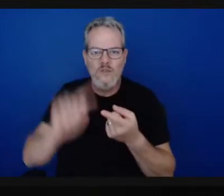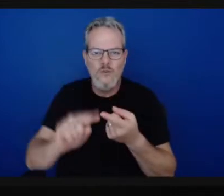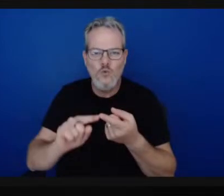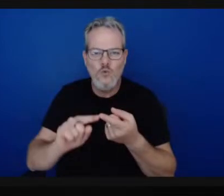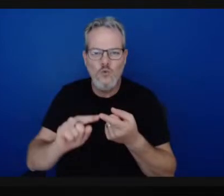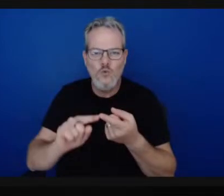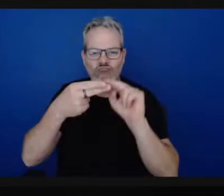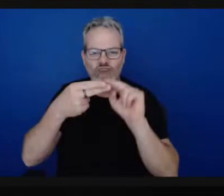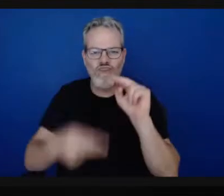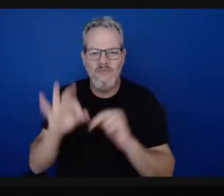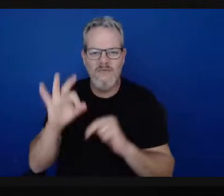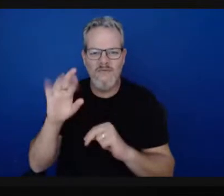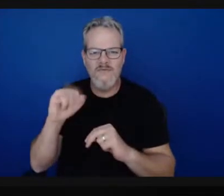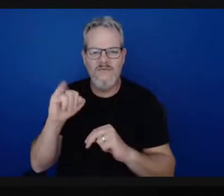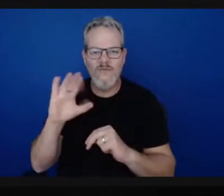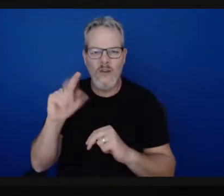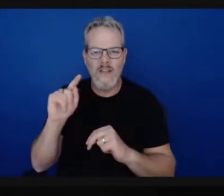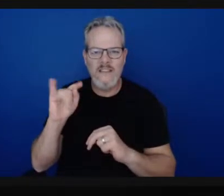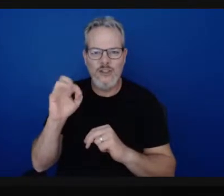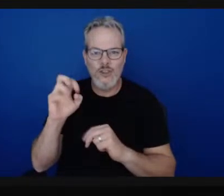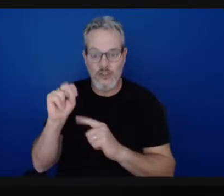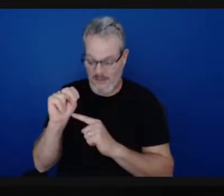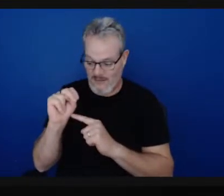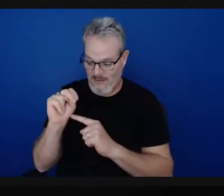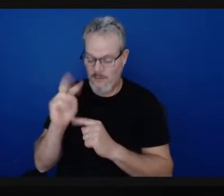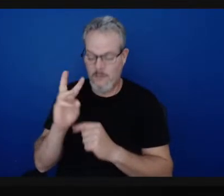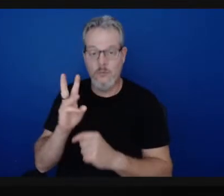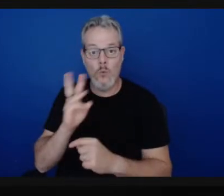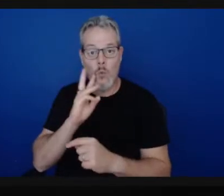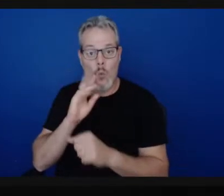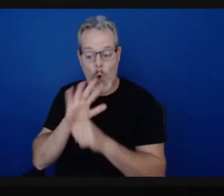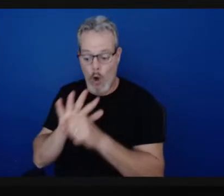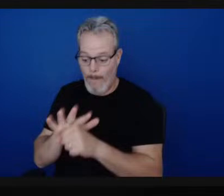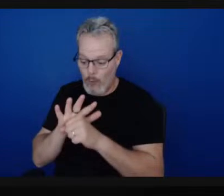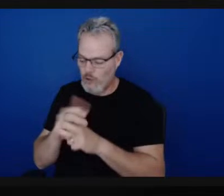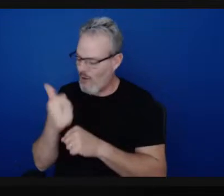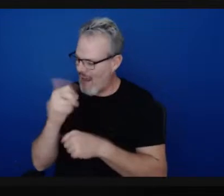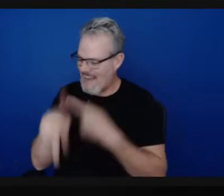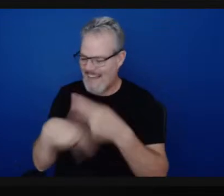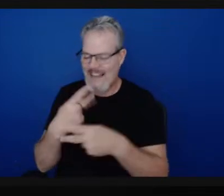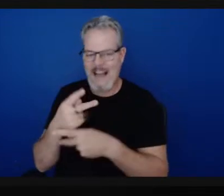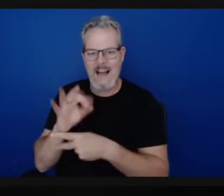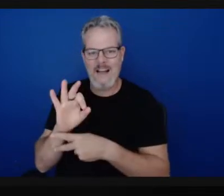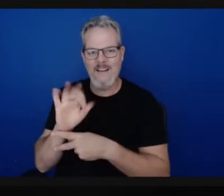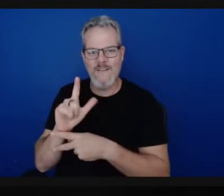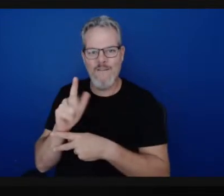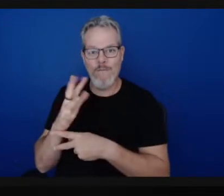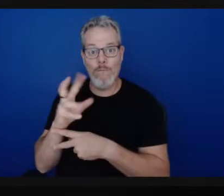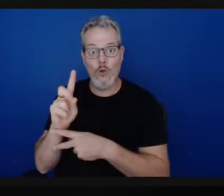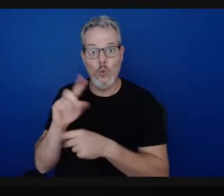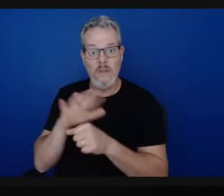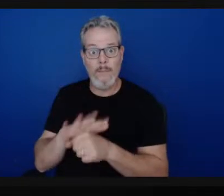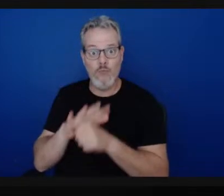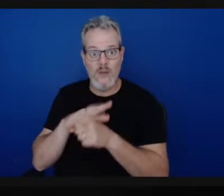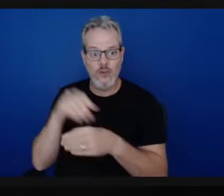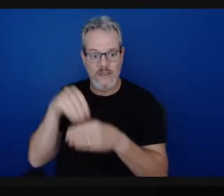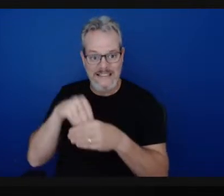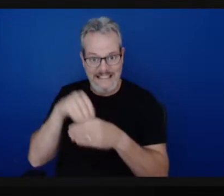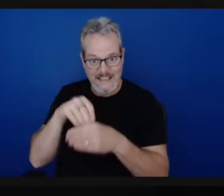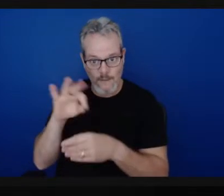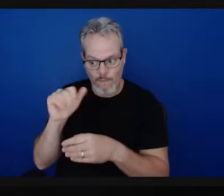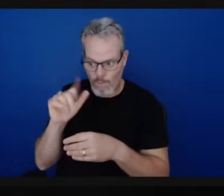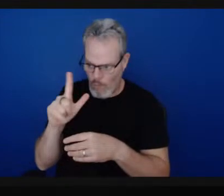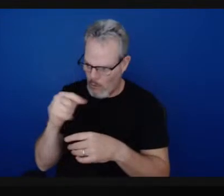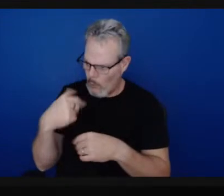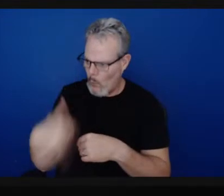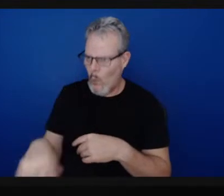So water pressure, any fluid pressure within faults is hugely important to allowing them